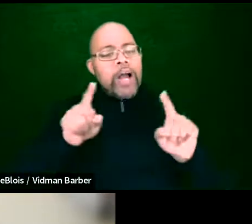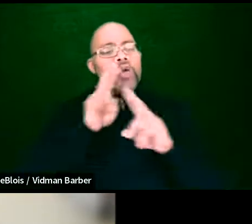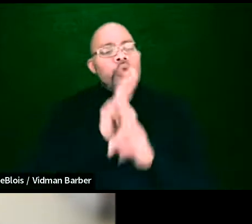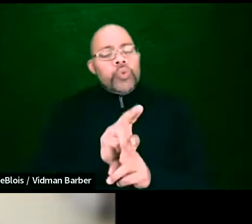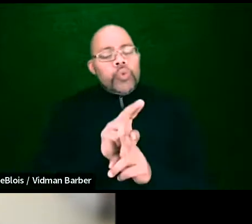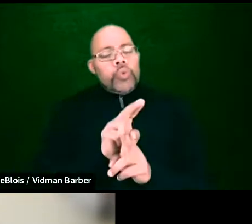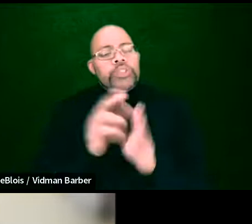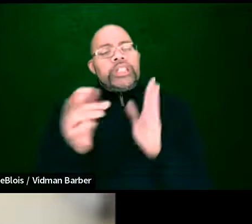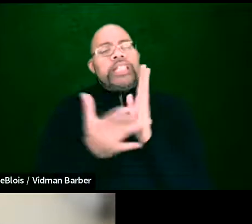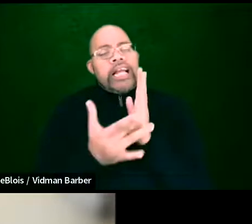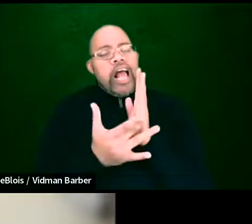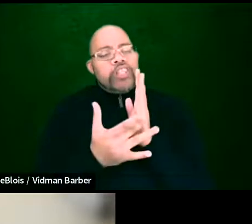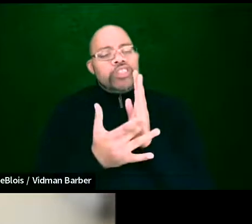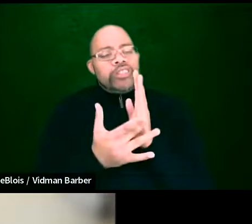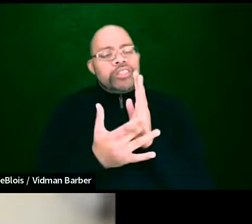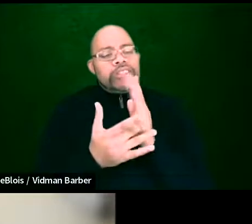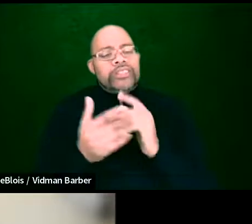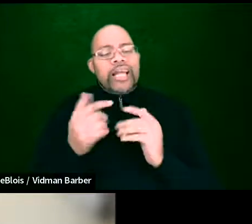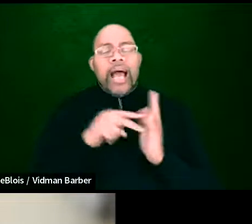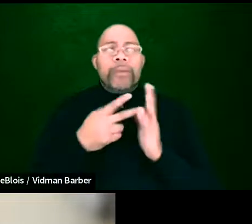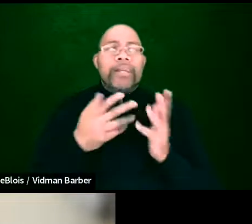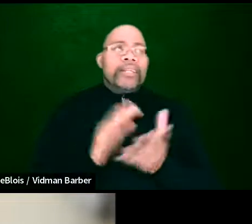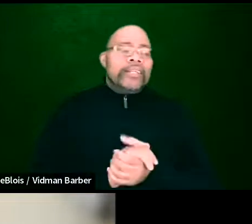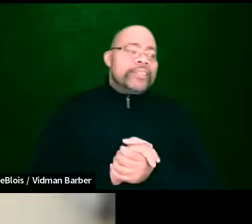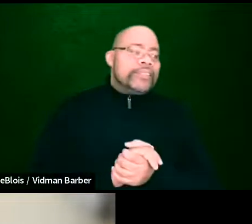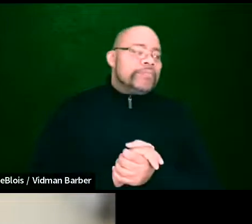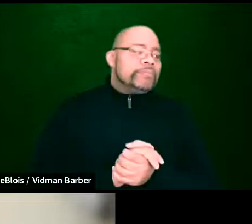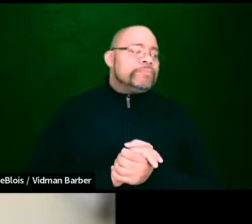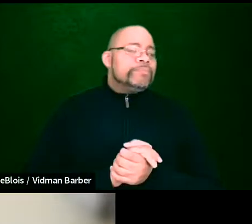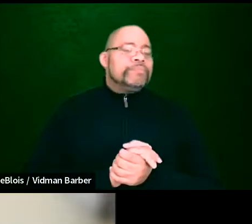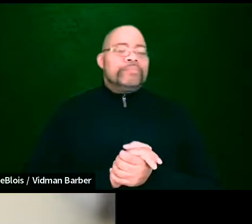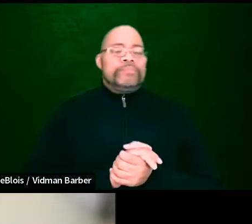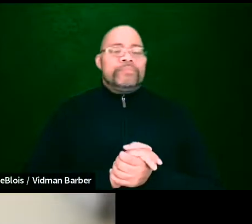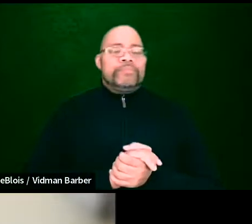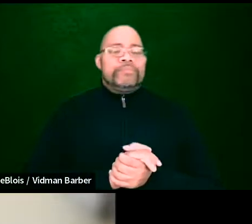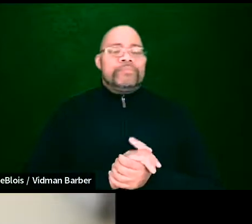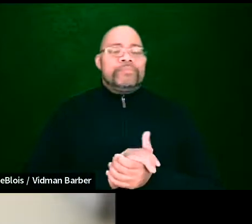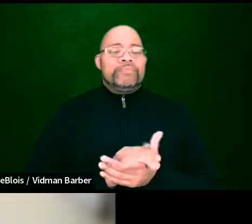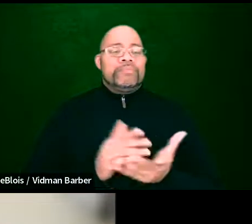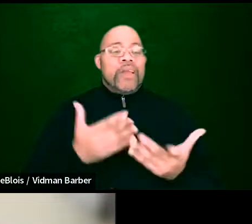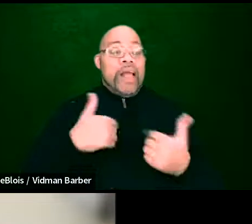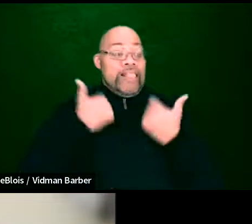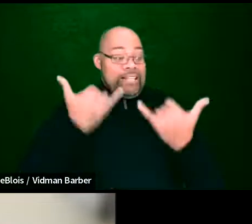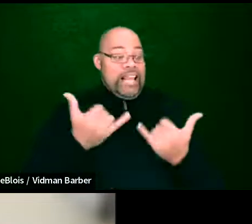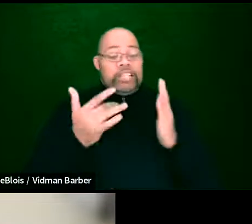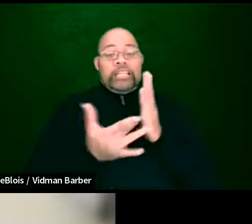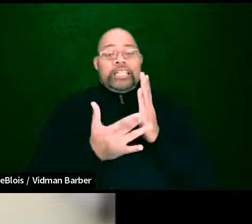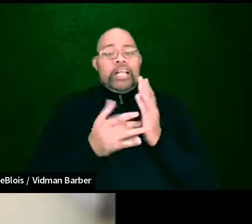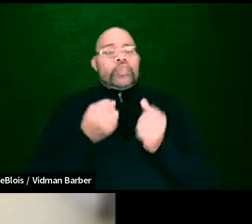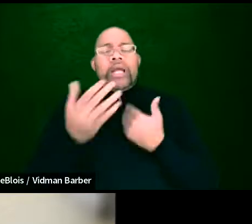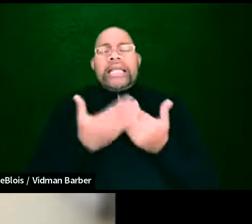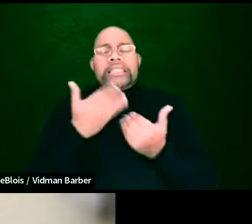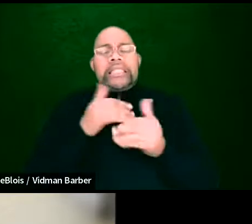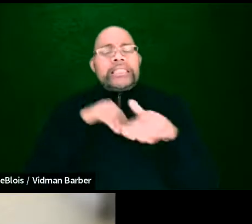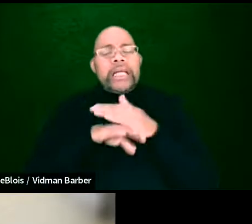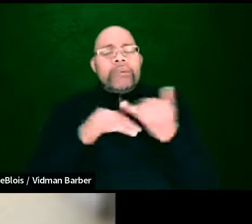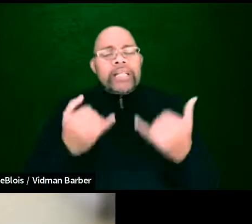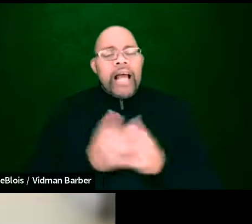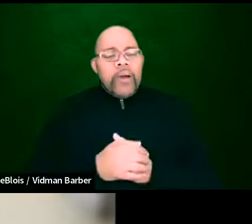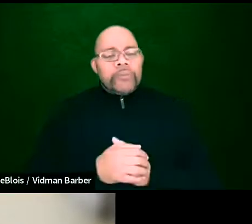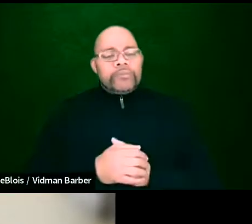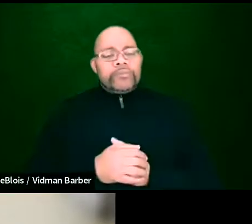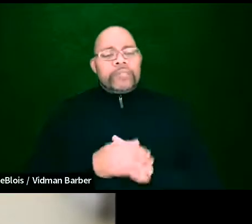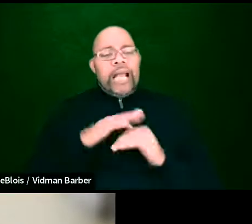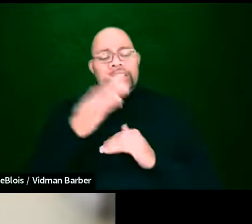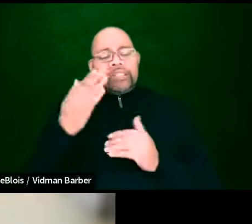using technology. I mean, we live in a day and age where technology is so easily accessible nowadays, at